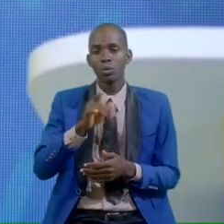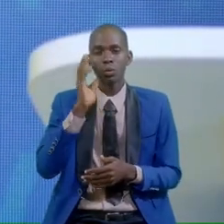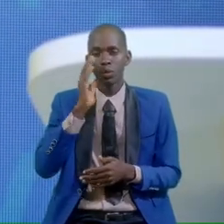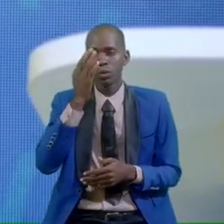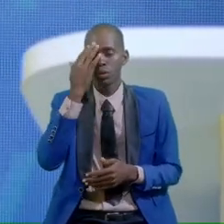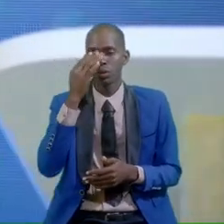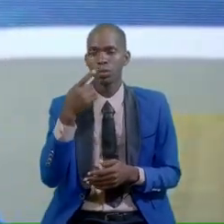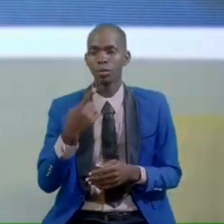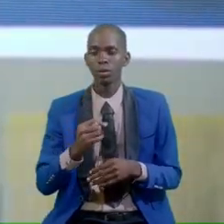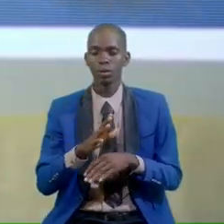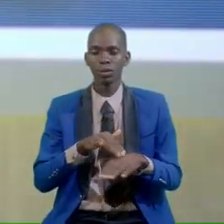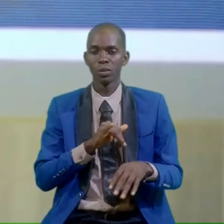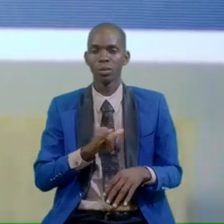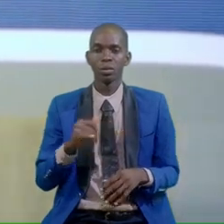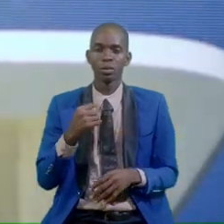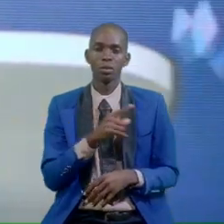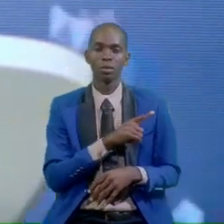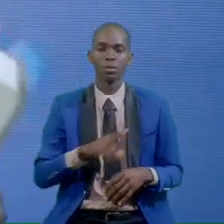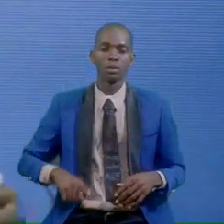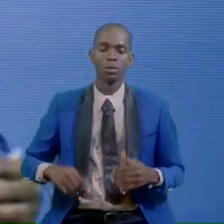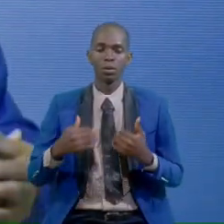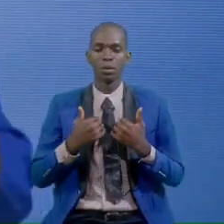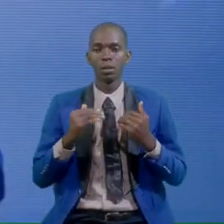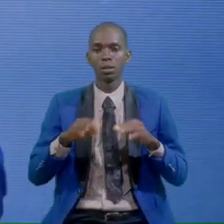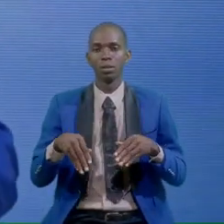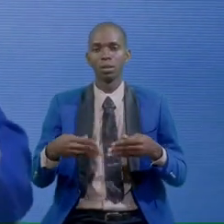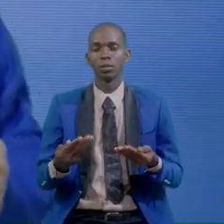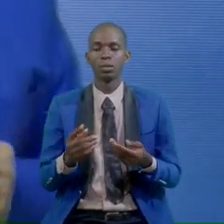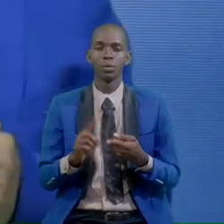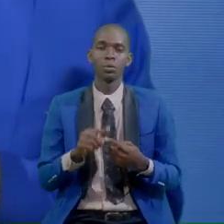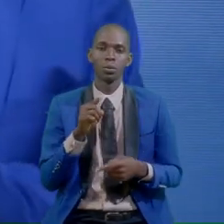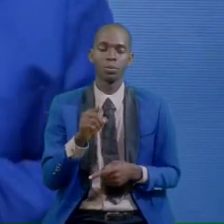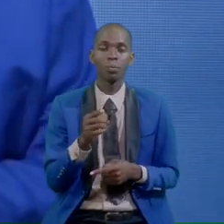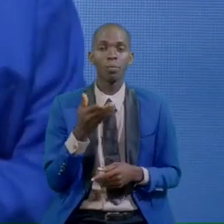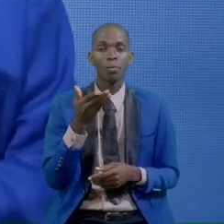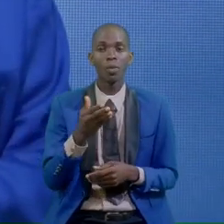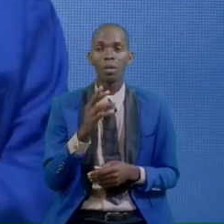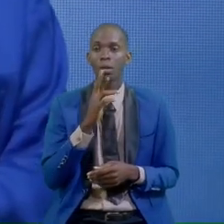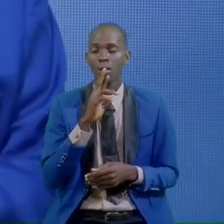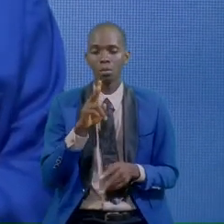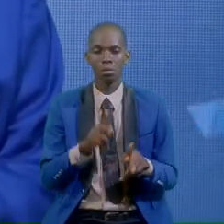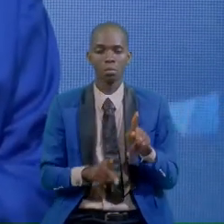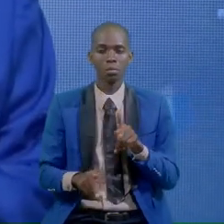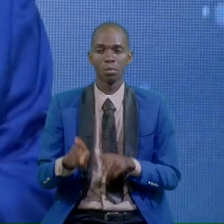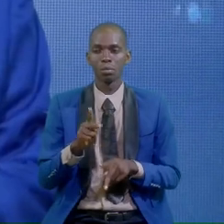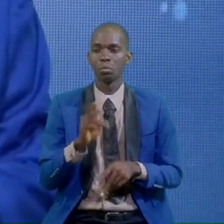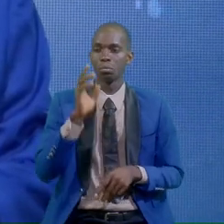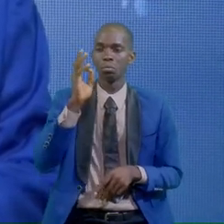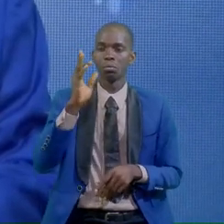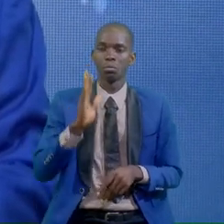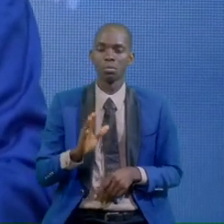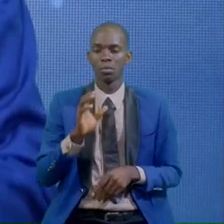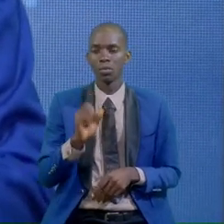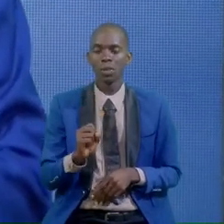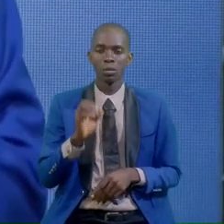the Lord has given you. There are people, ministers,